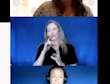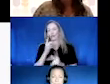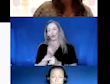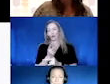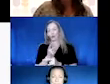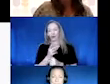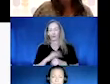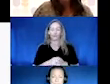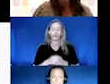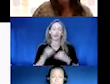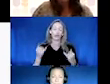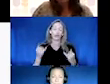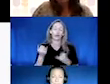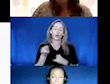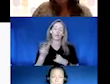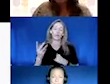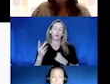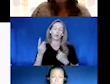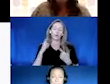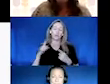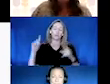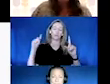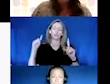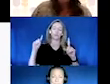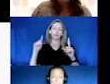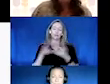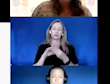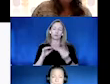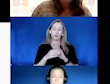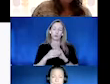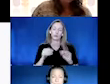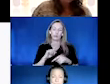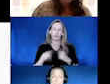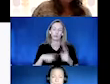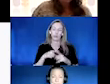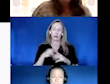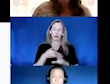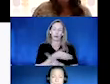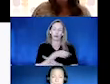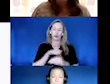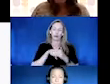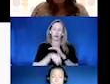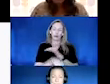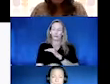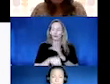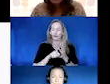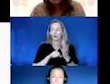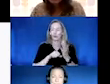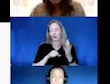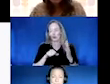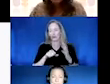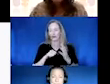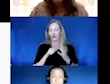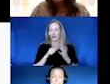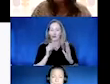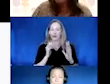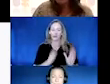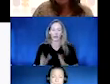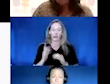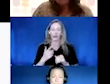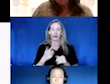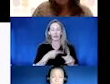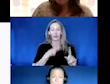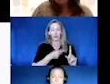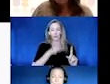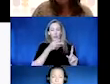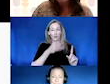our prenatal program. We had a mother who needed fetal NST testing on a